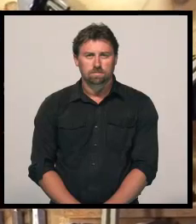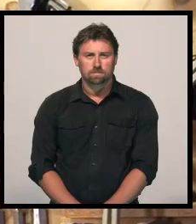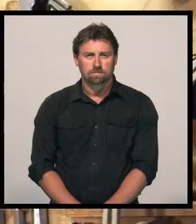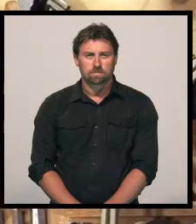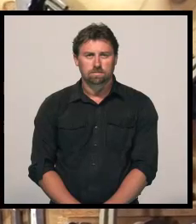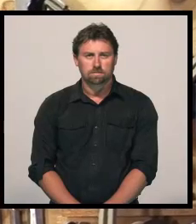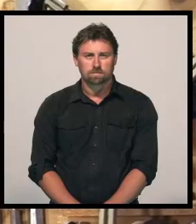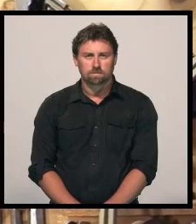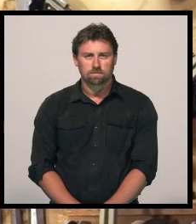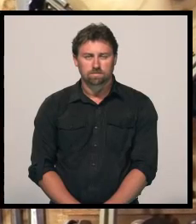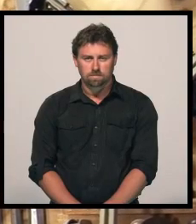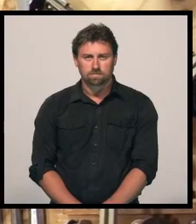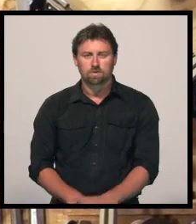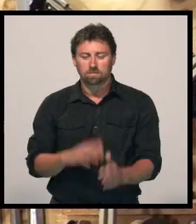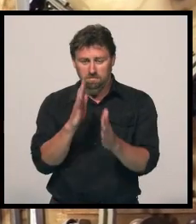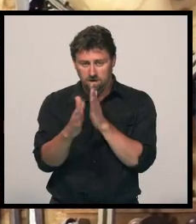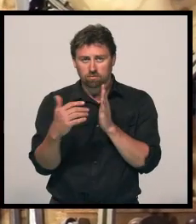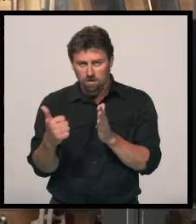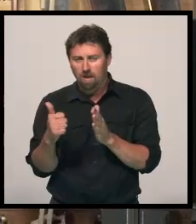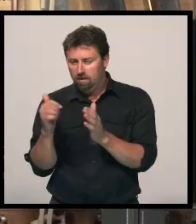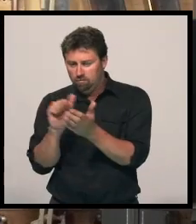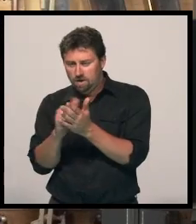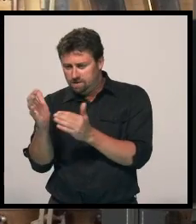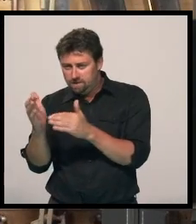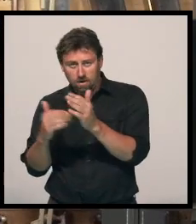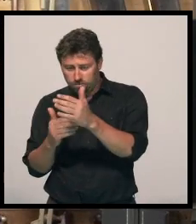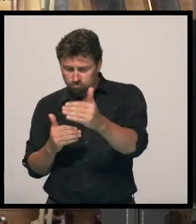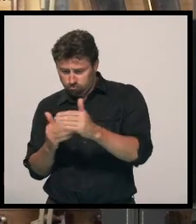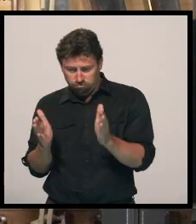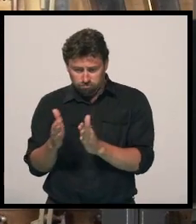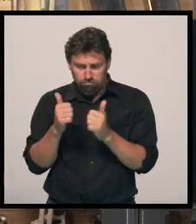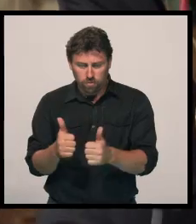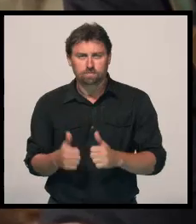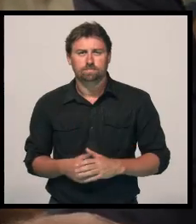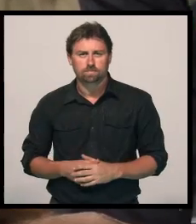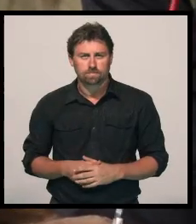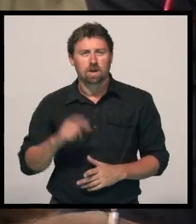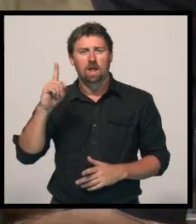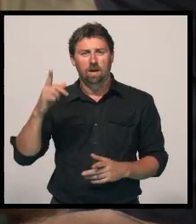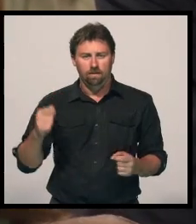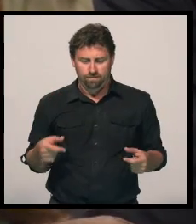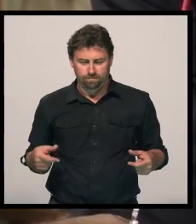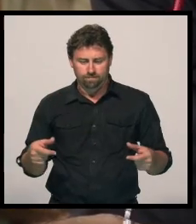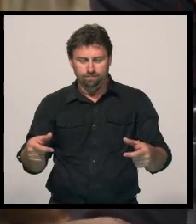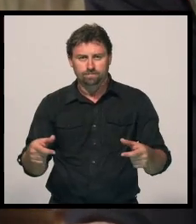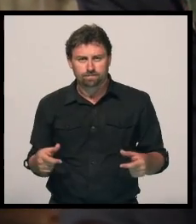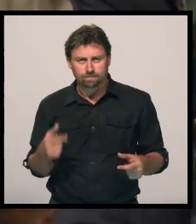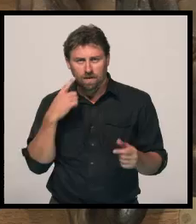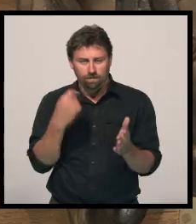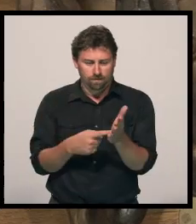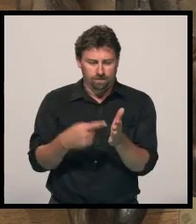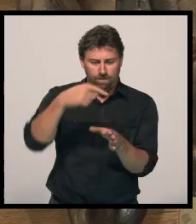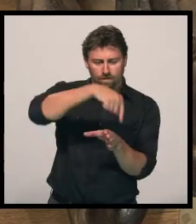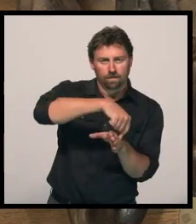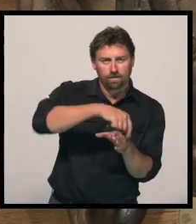And trim the other one to size. So now I've got two faces, a rear and a